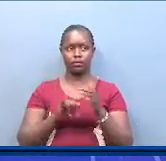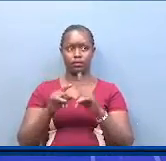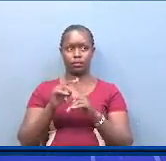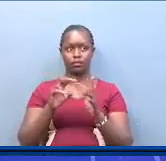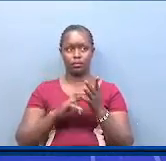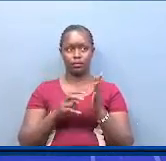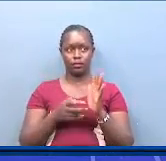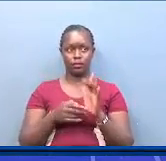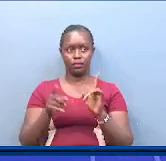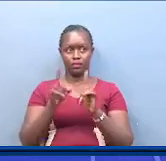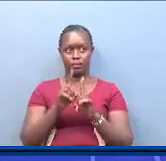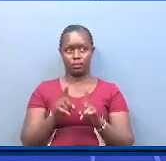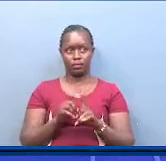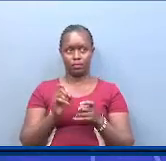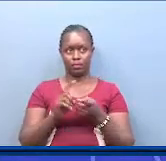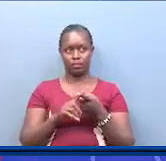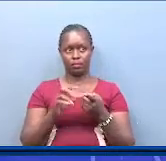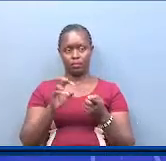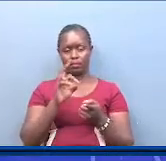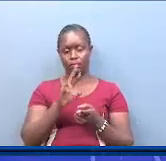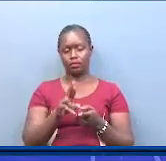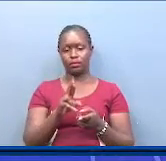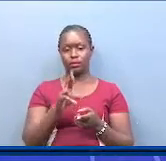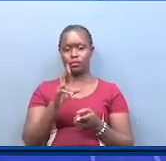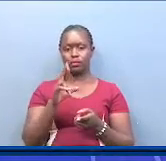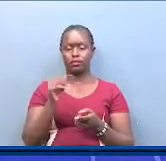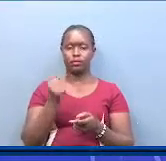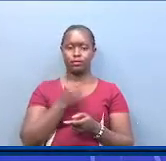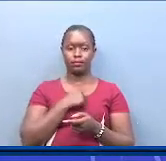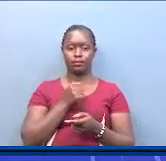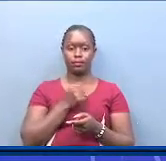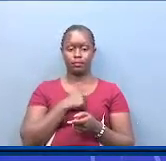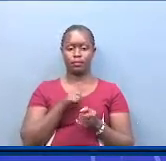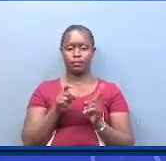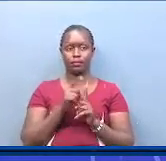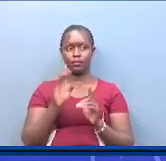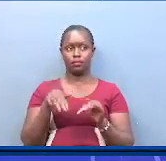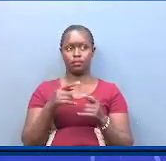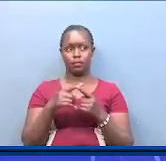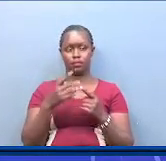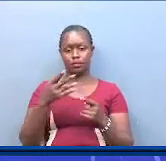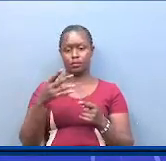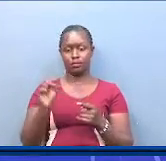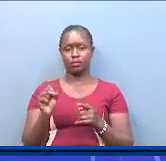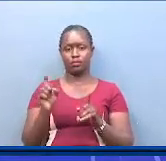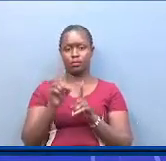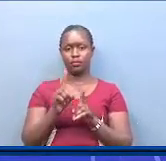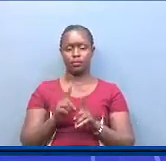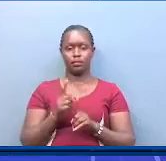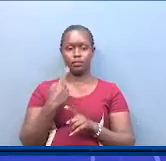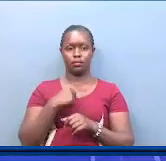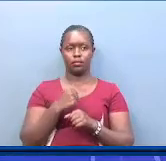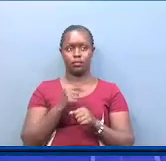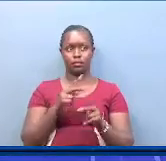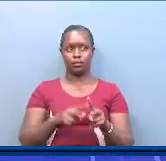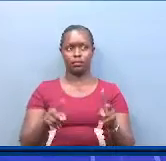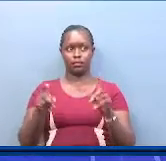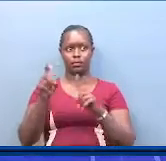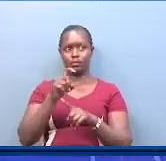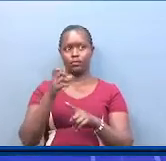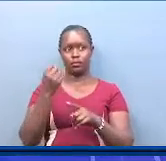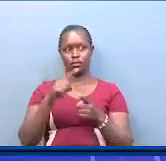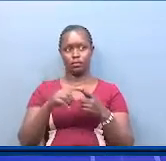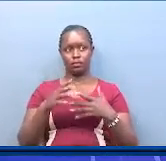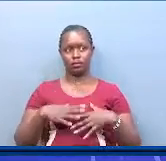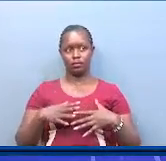project called Dry Rat Arrowroot, whereby we plant arrowroot and we are able to give to Githurai and all that, and we will be able to do value addition. And therefore,